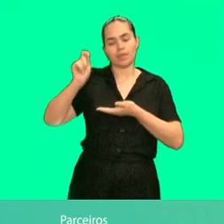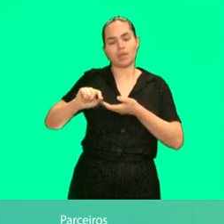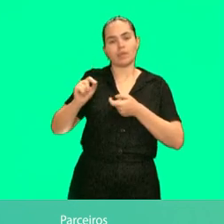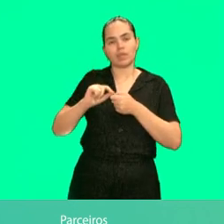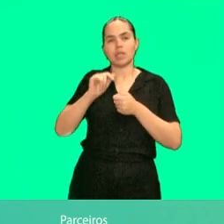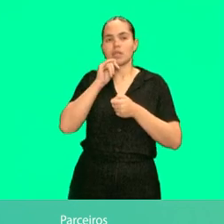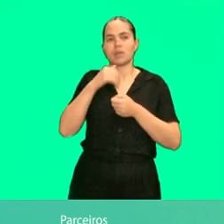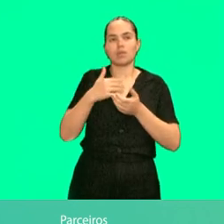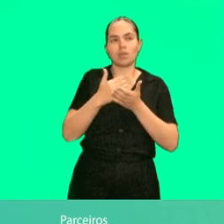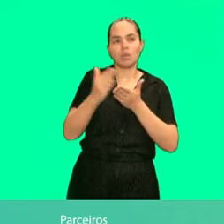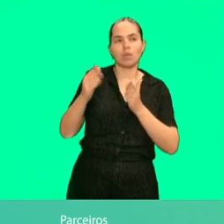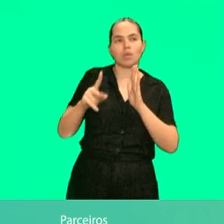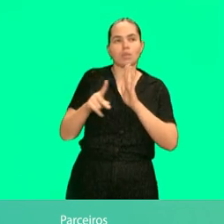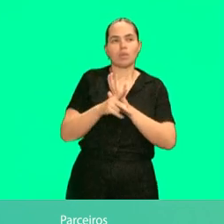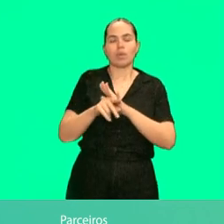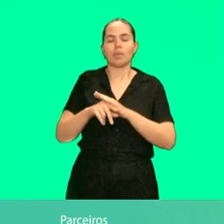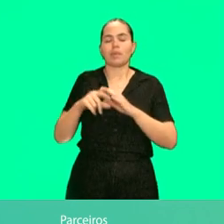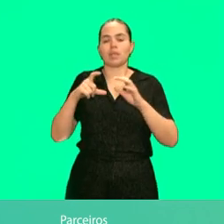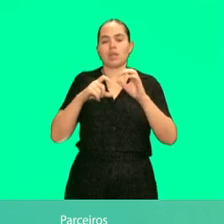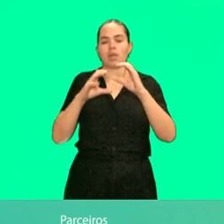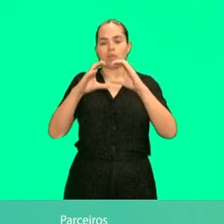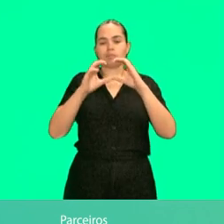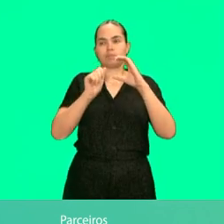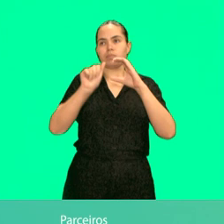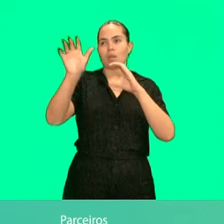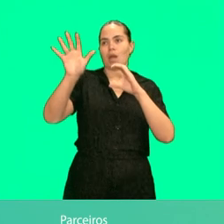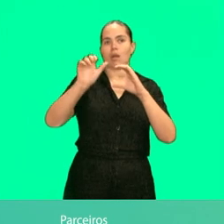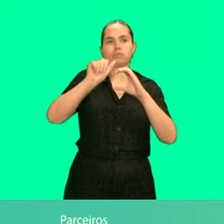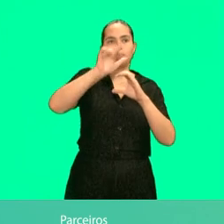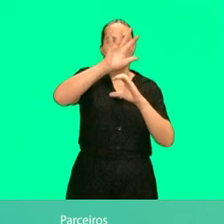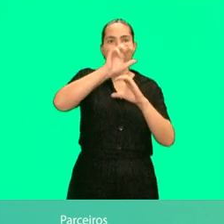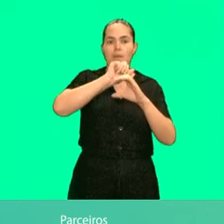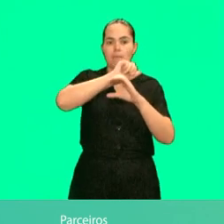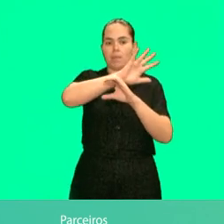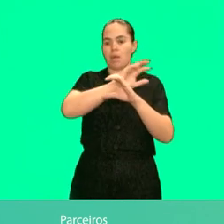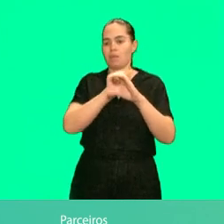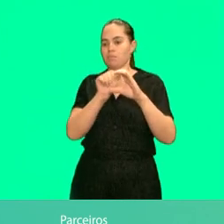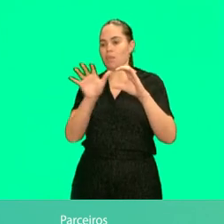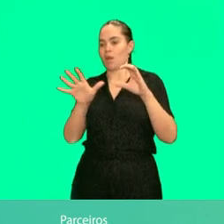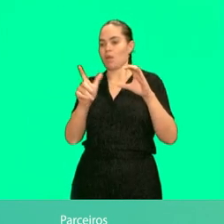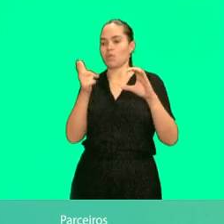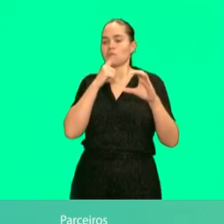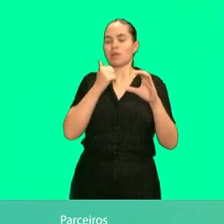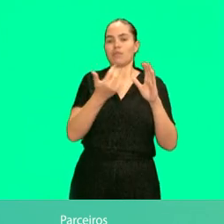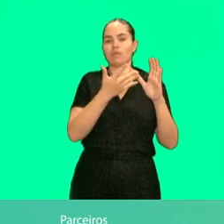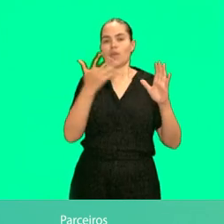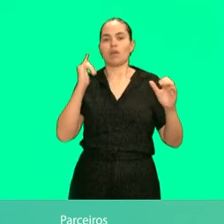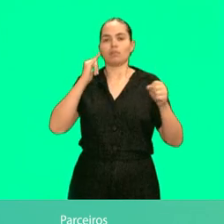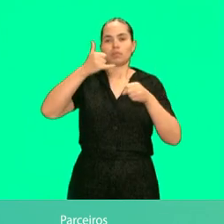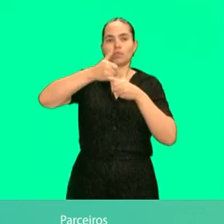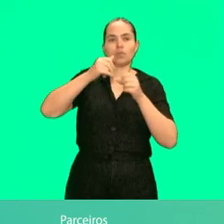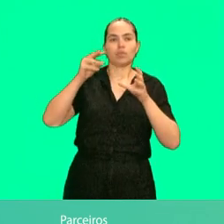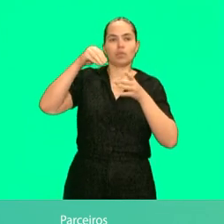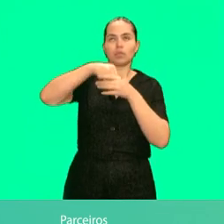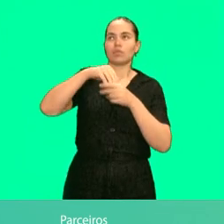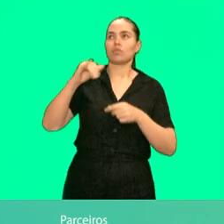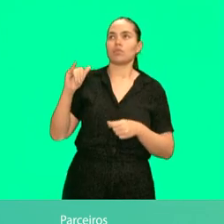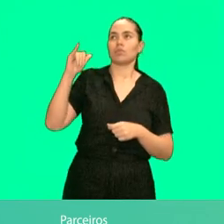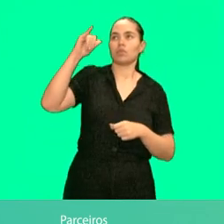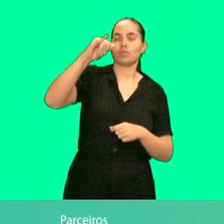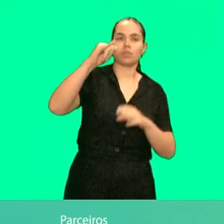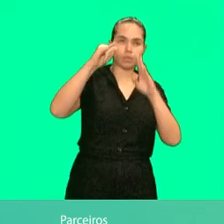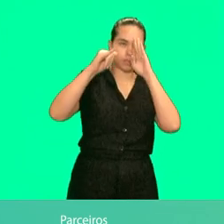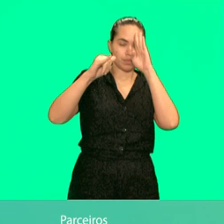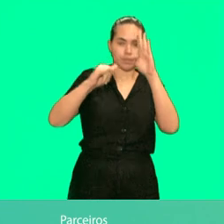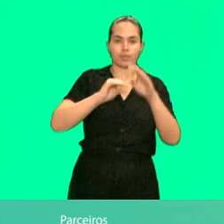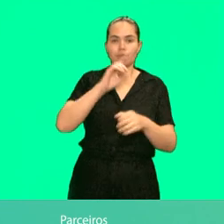Syngas is like a Lego that children toy. We can use the process called